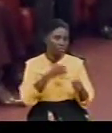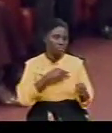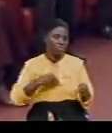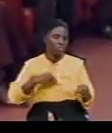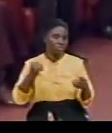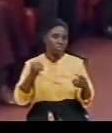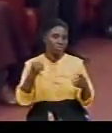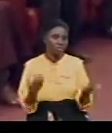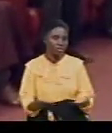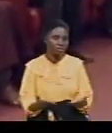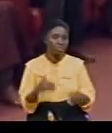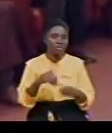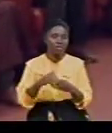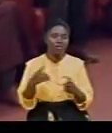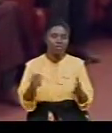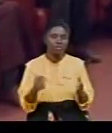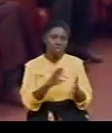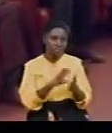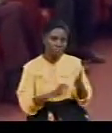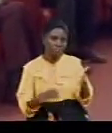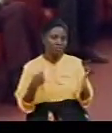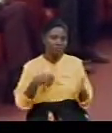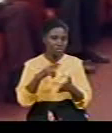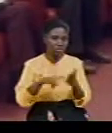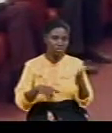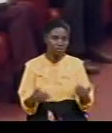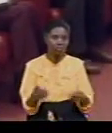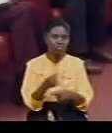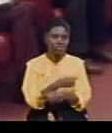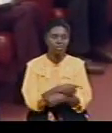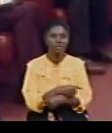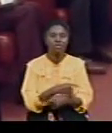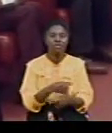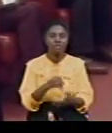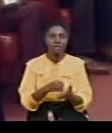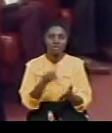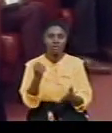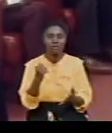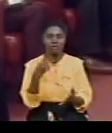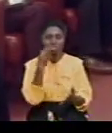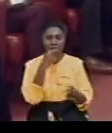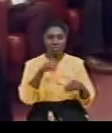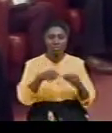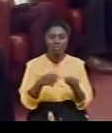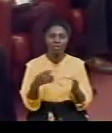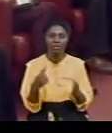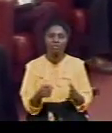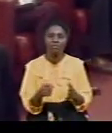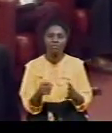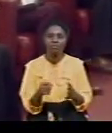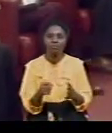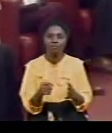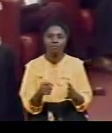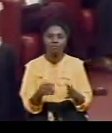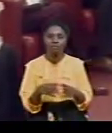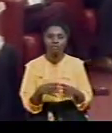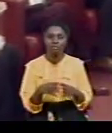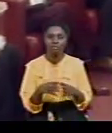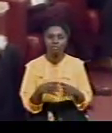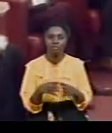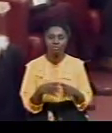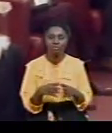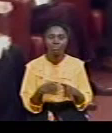in the passage we read today, it traces the cause of strife among